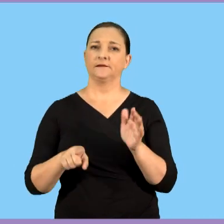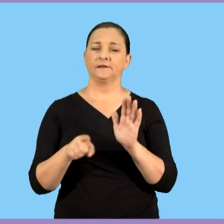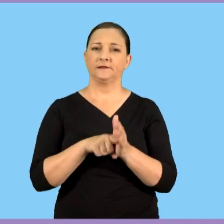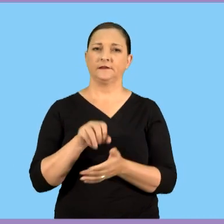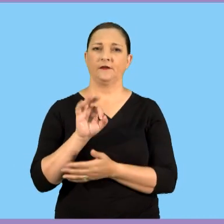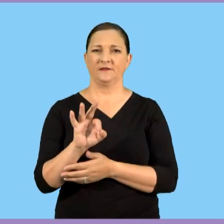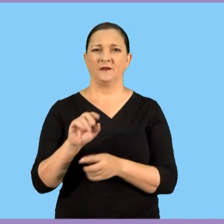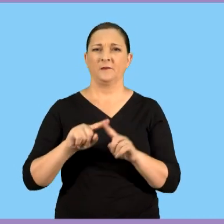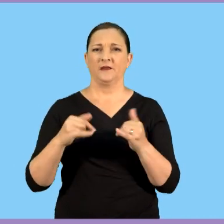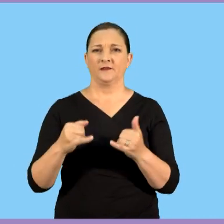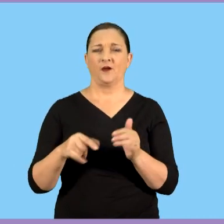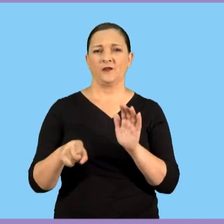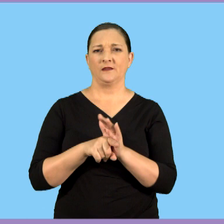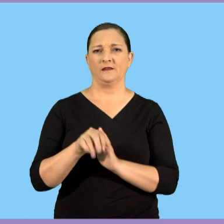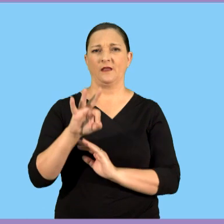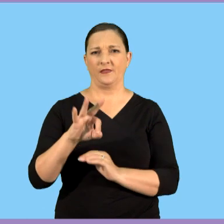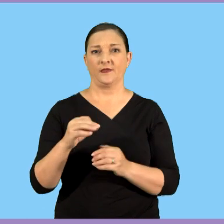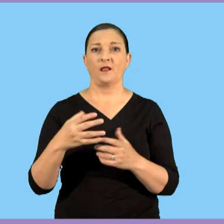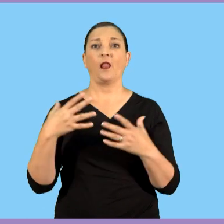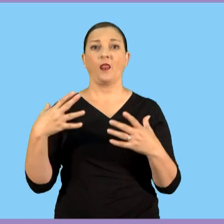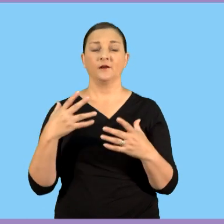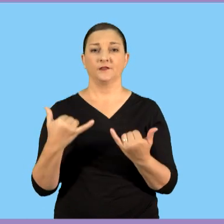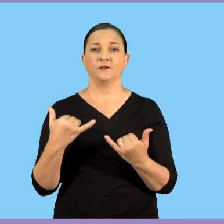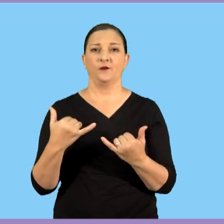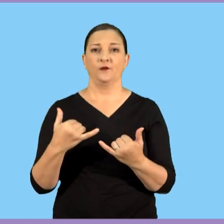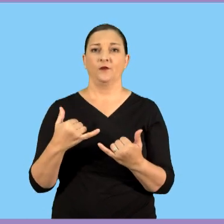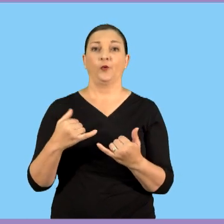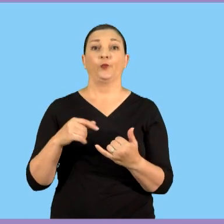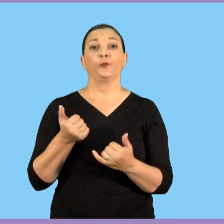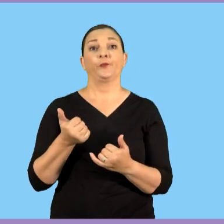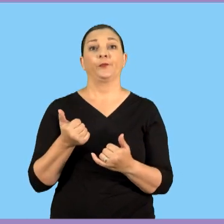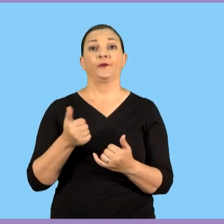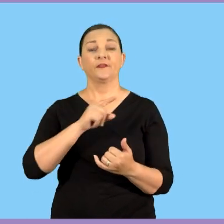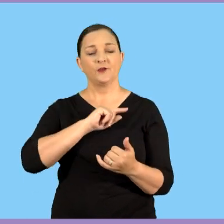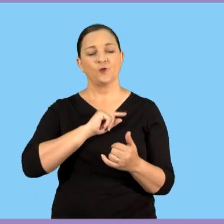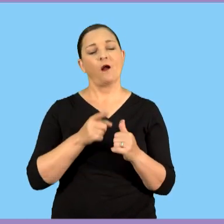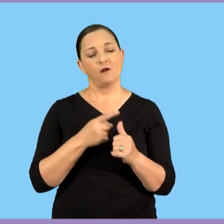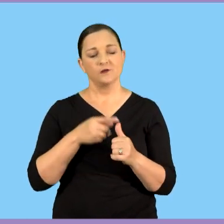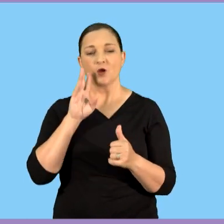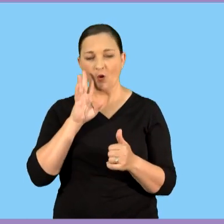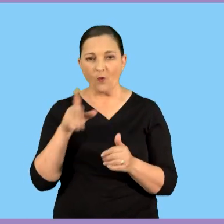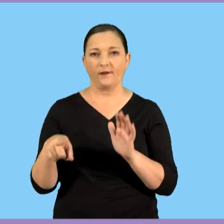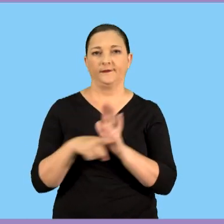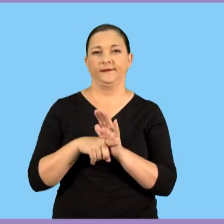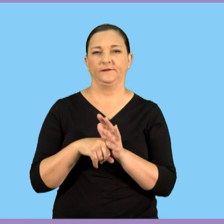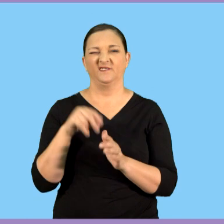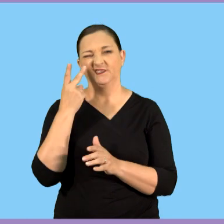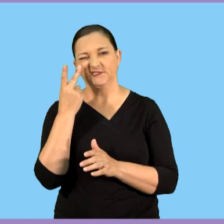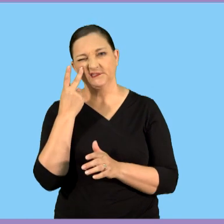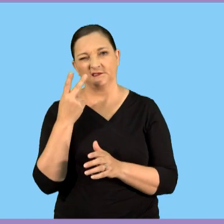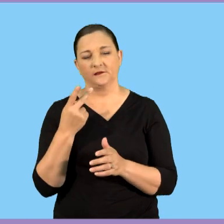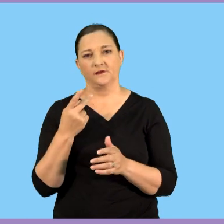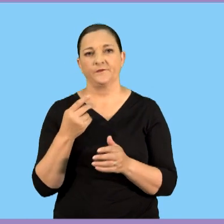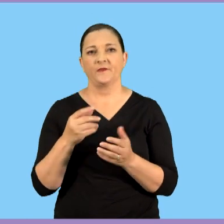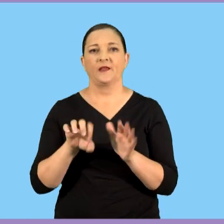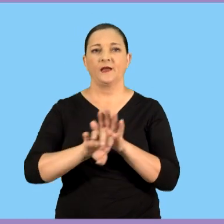3 is larger than negative 7, then it means that our answer is going to be negative. Let's look at a few